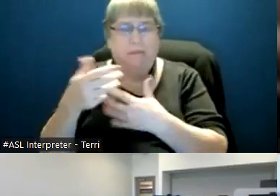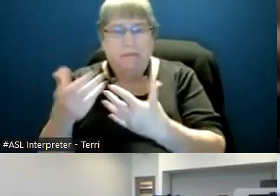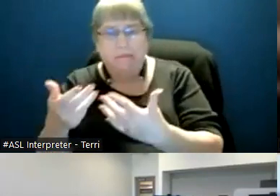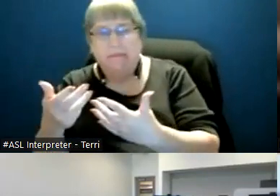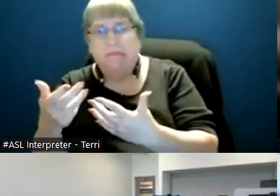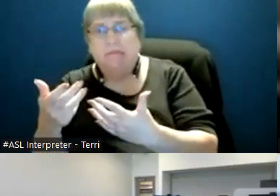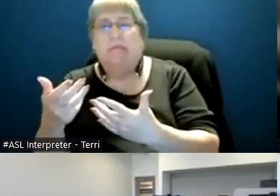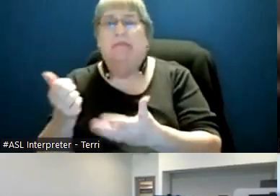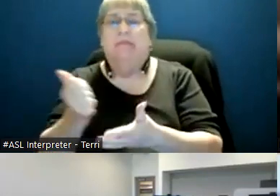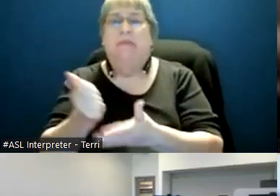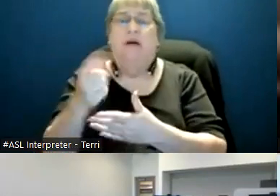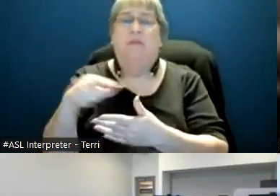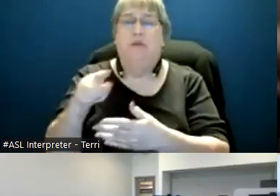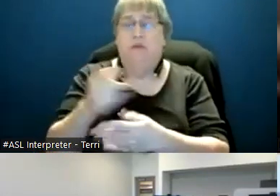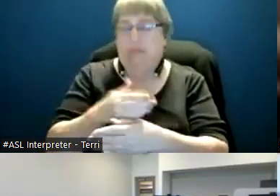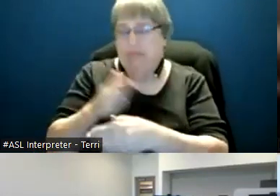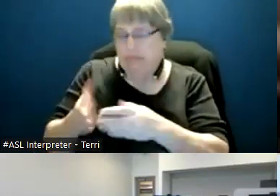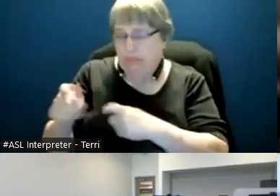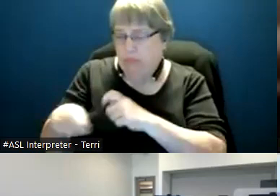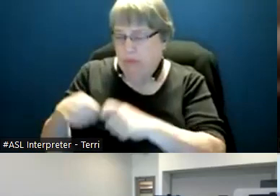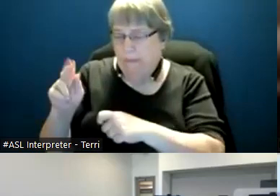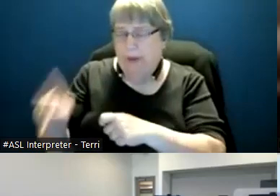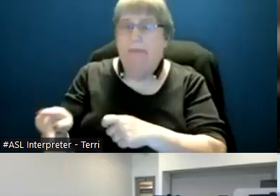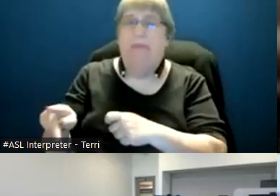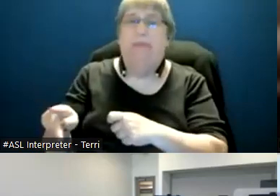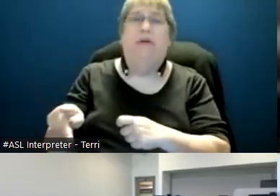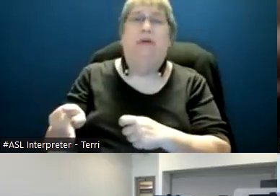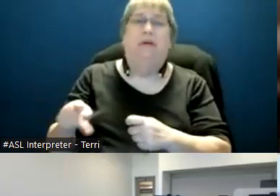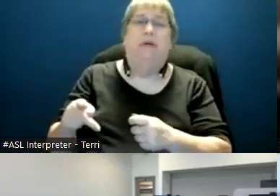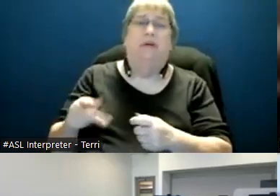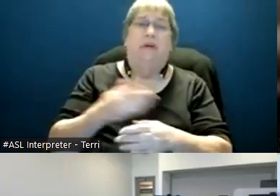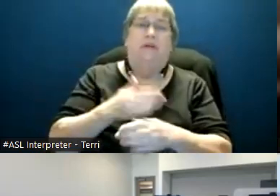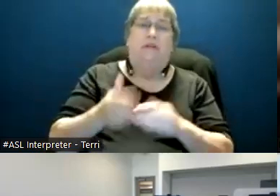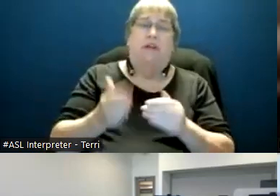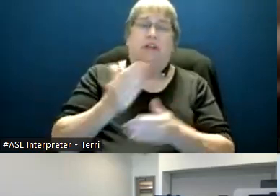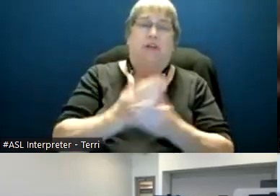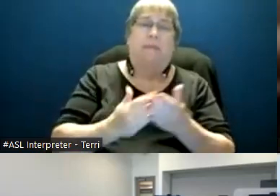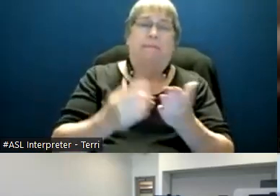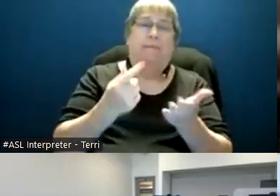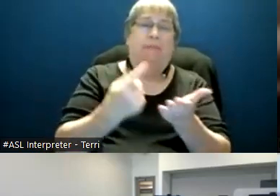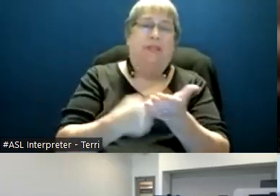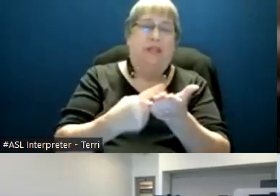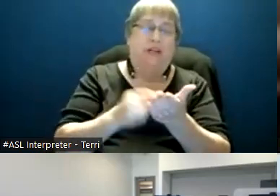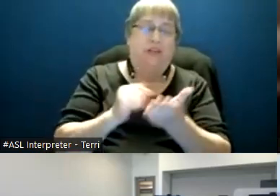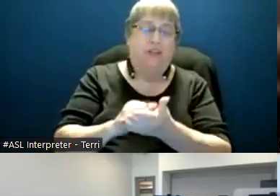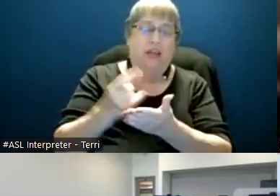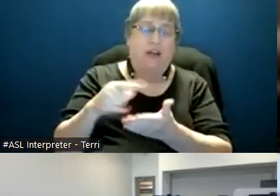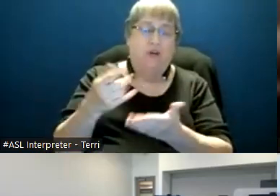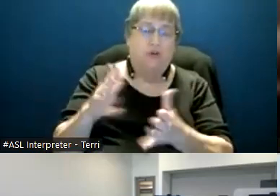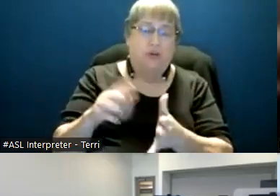wrap up some things and finish out some conversations you had started.